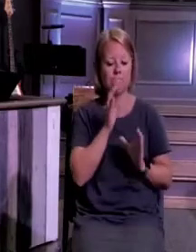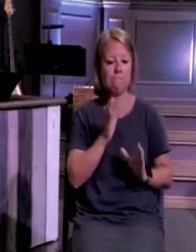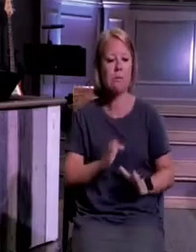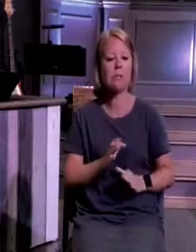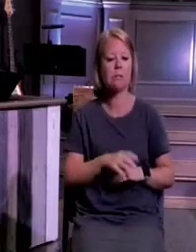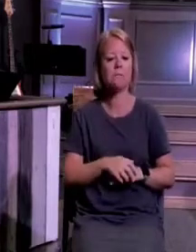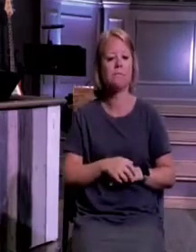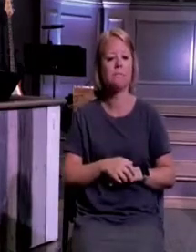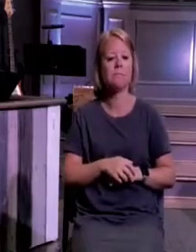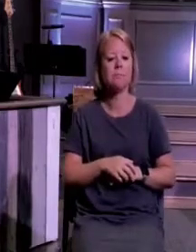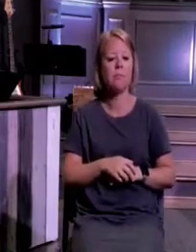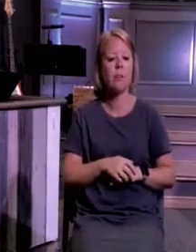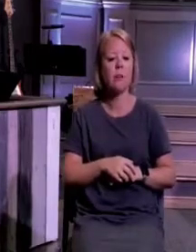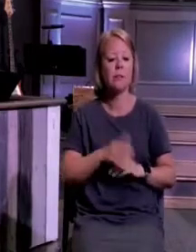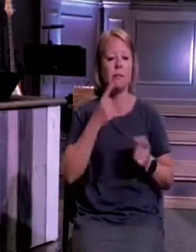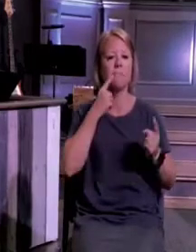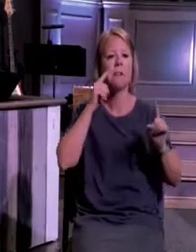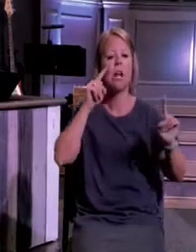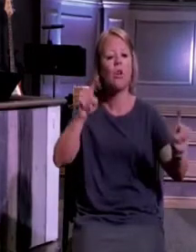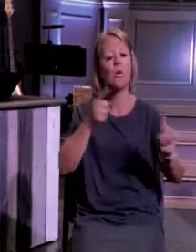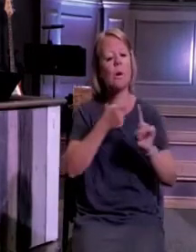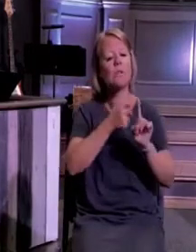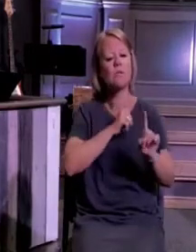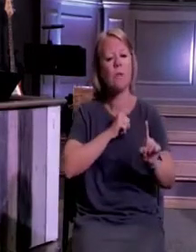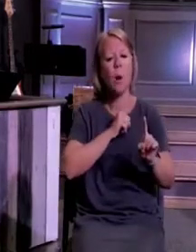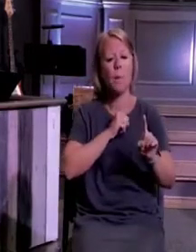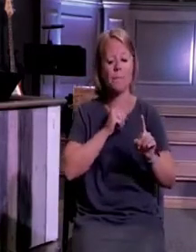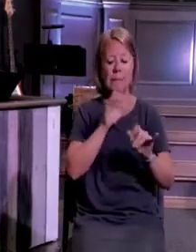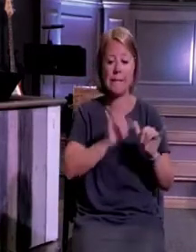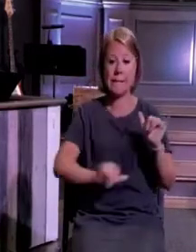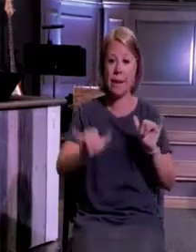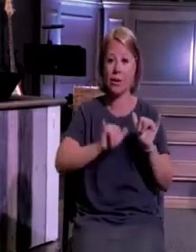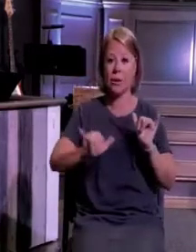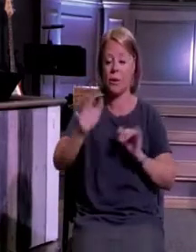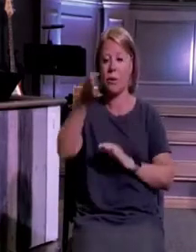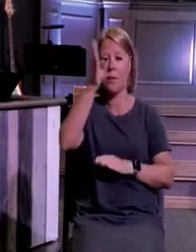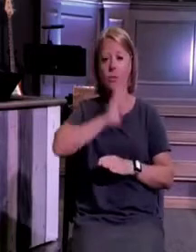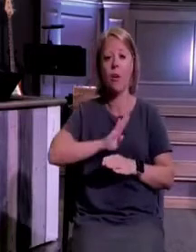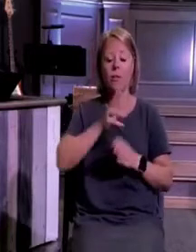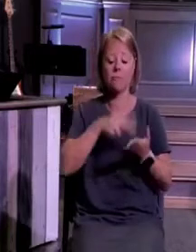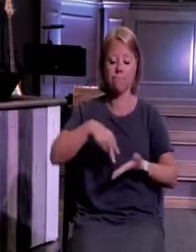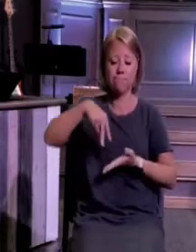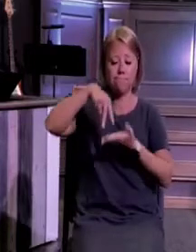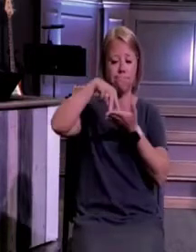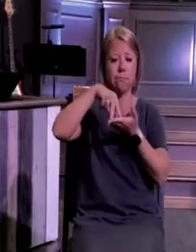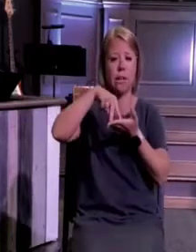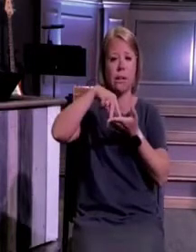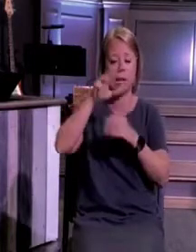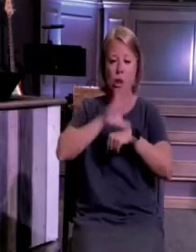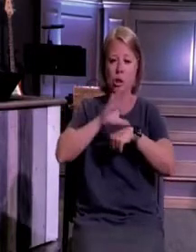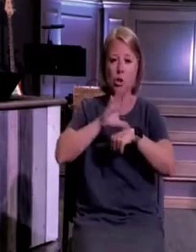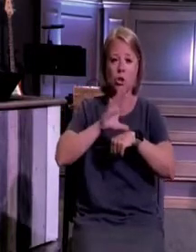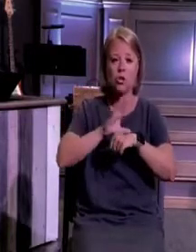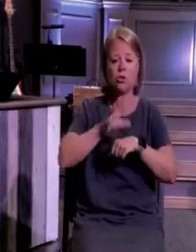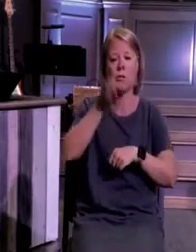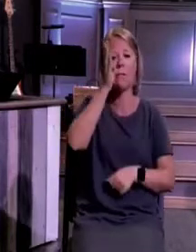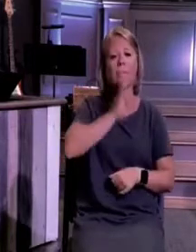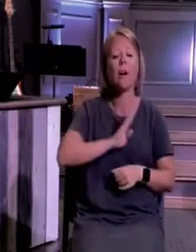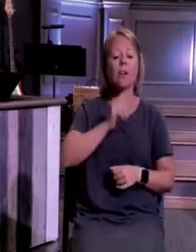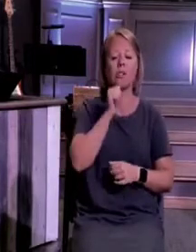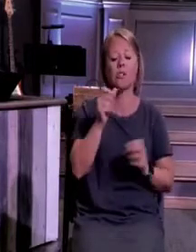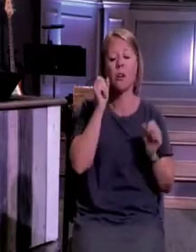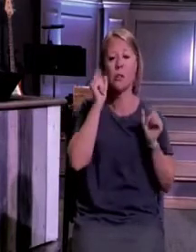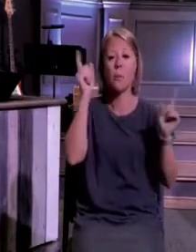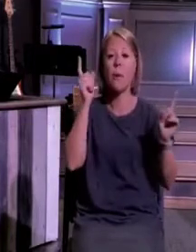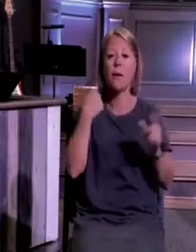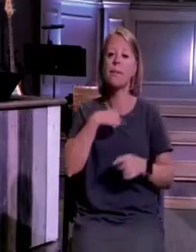that's making the declaration from the standard of God, the pulpit of God. It should not surprise us of the